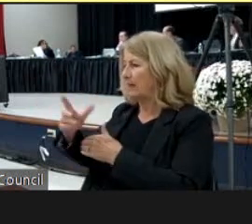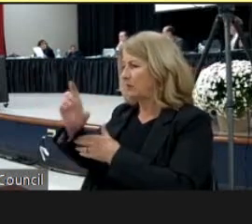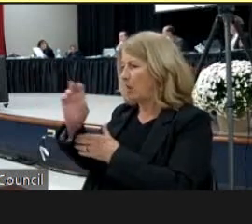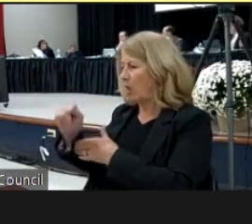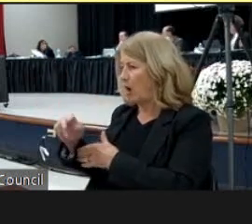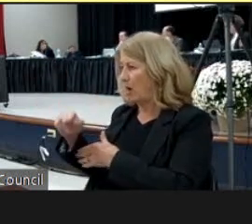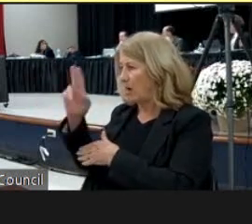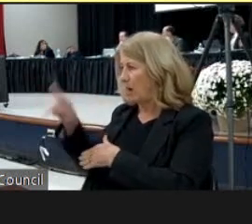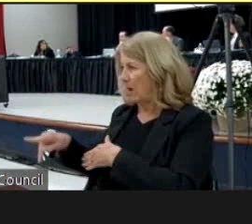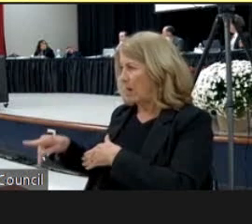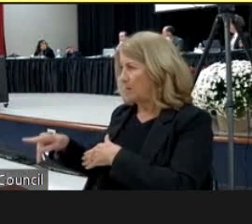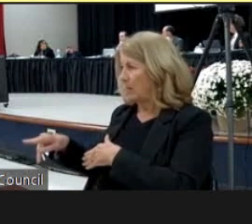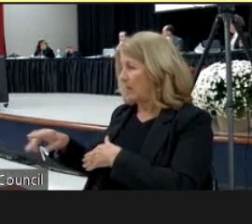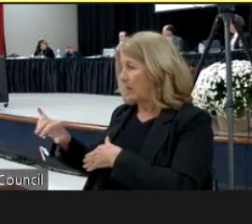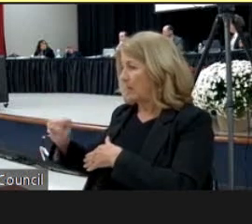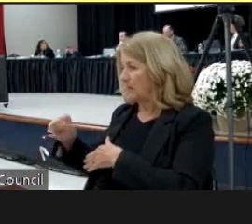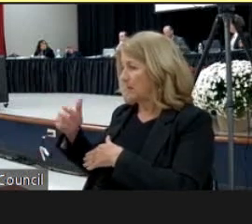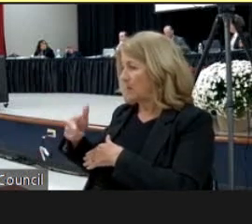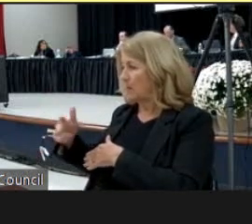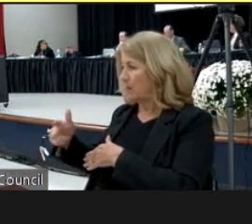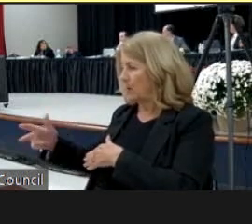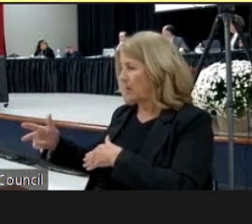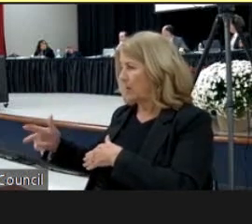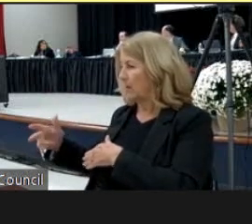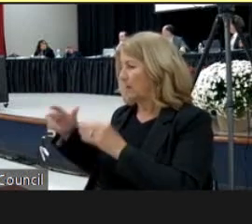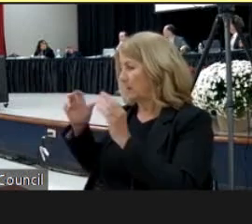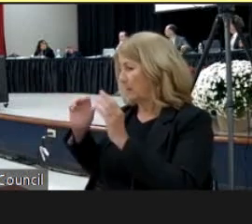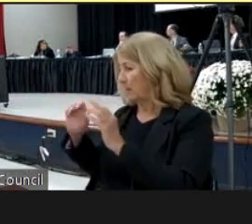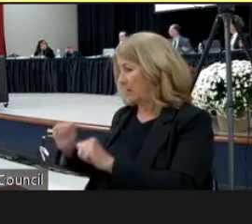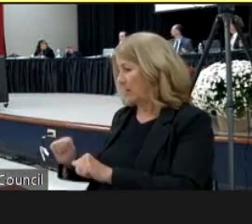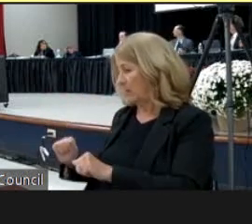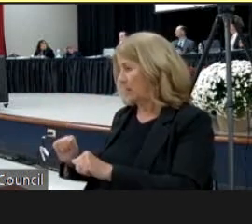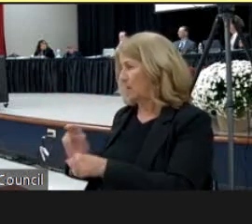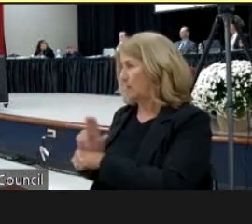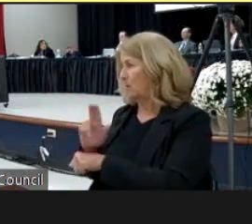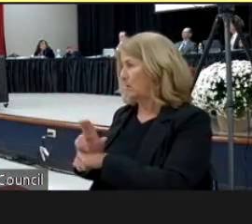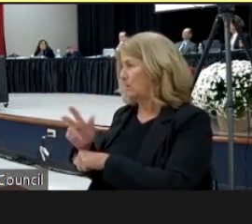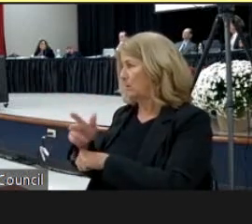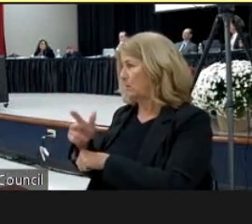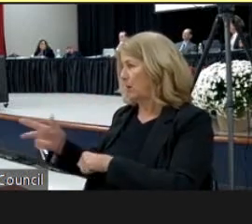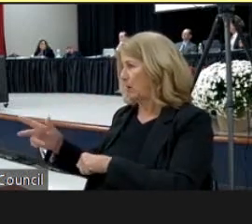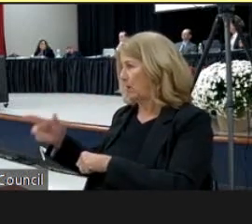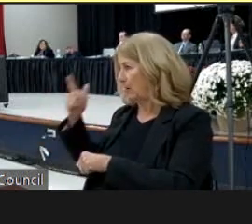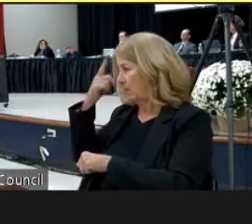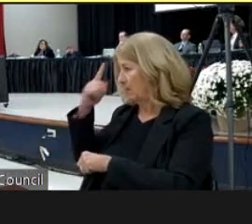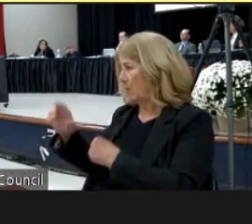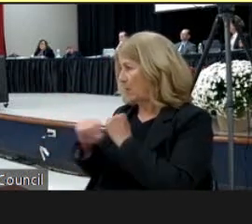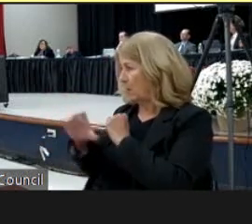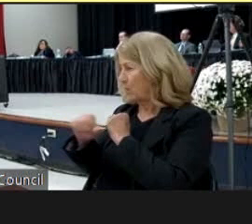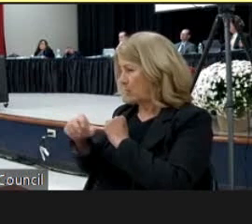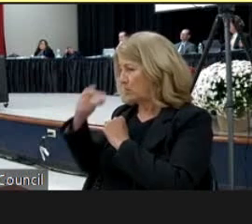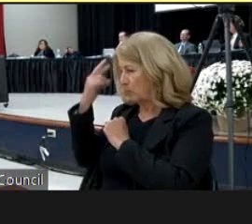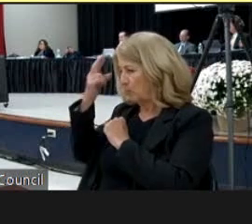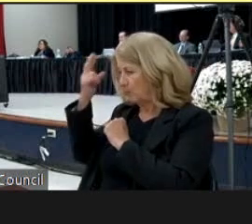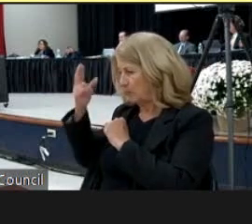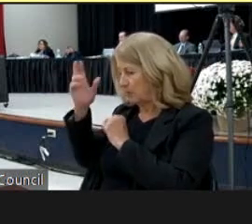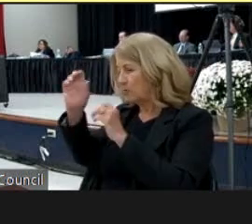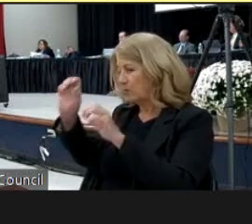Is parking not, could you use parking for commercial purposes in residential zoning? You can,